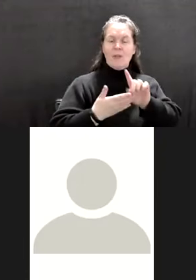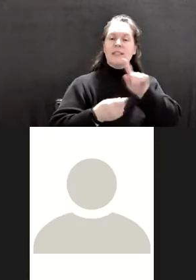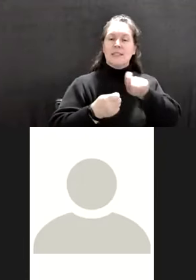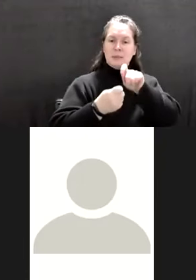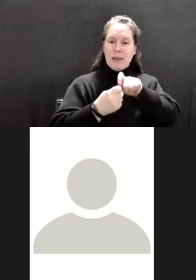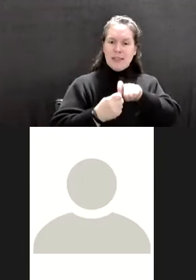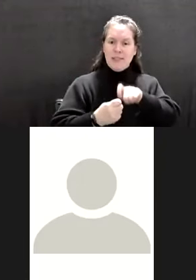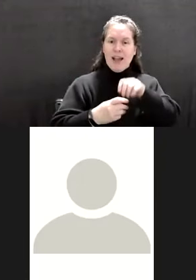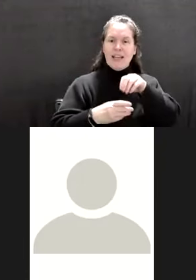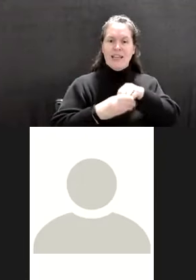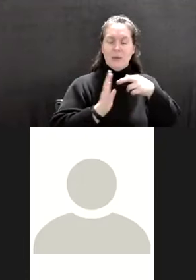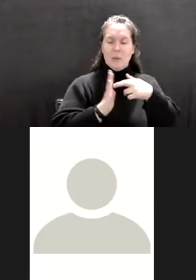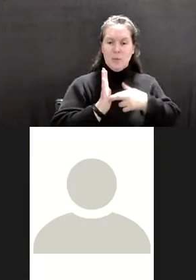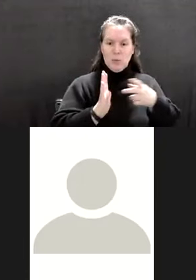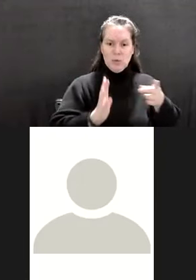rules.